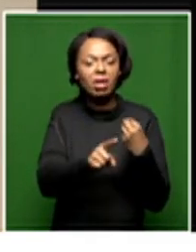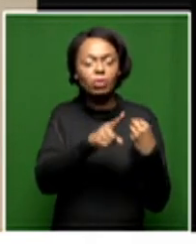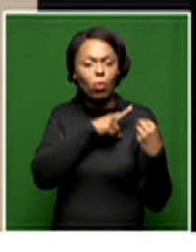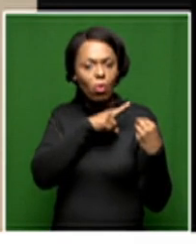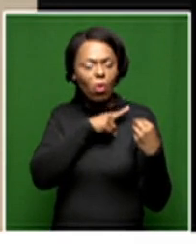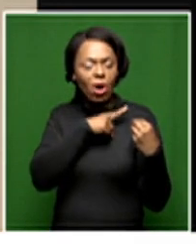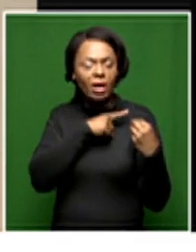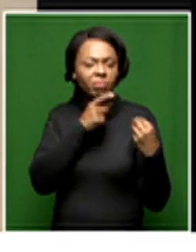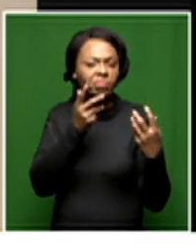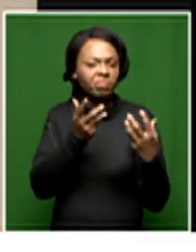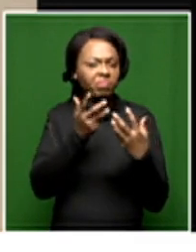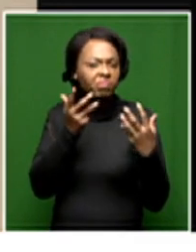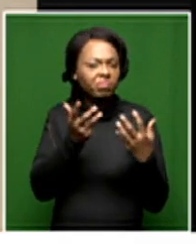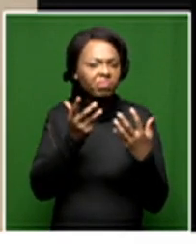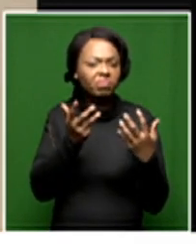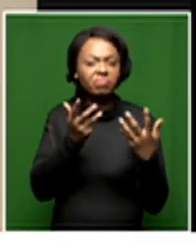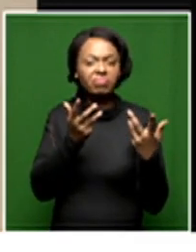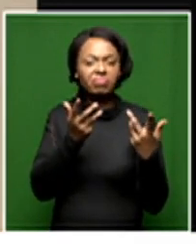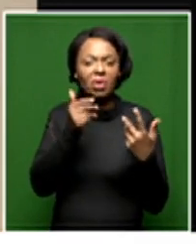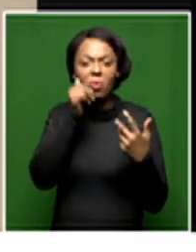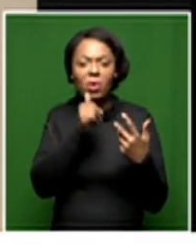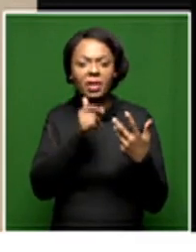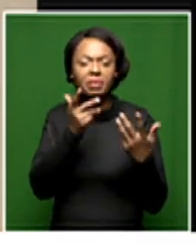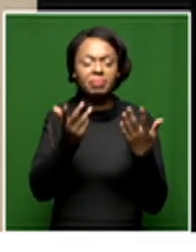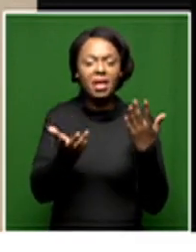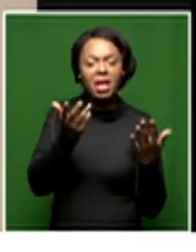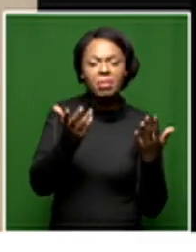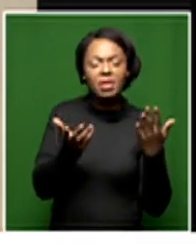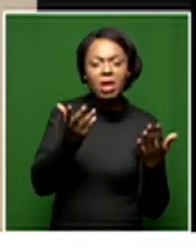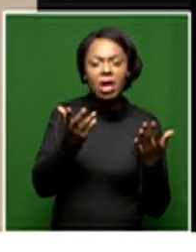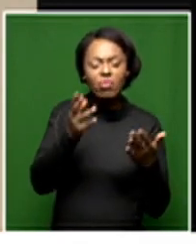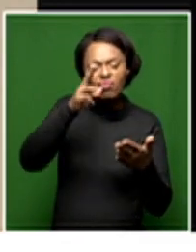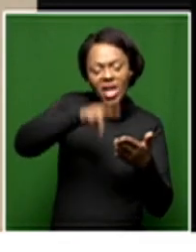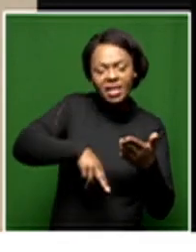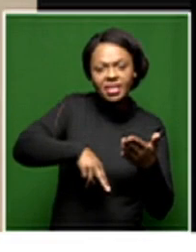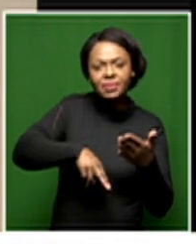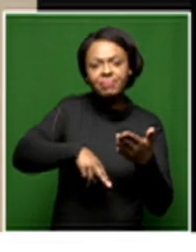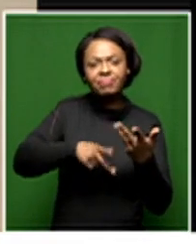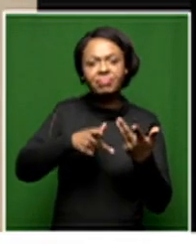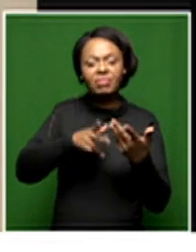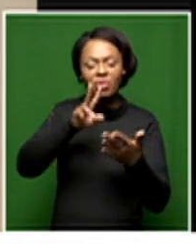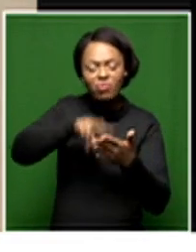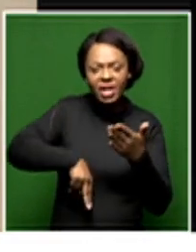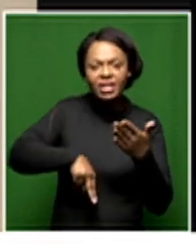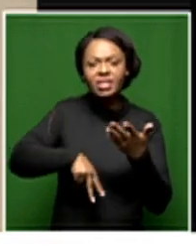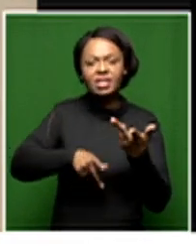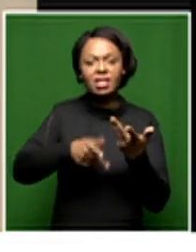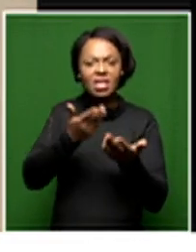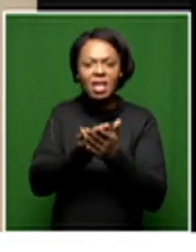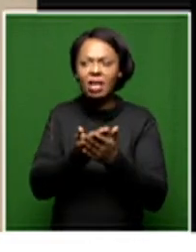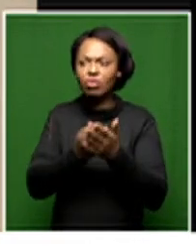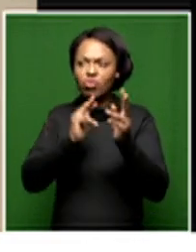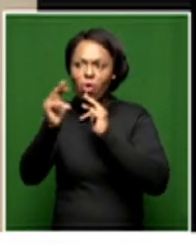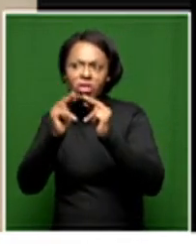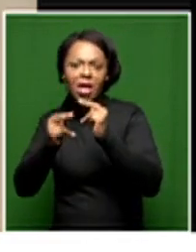Because, for us, when you are able to read, you are then able to participate in society, and